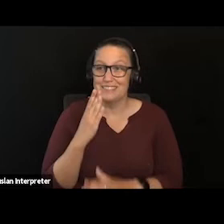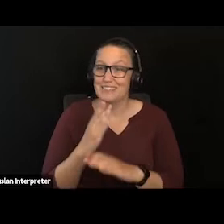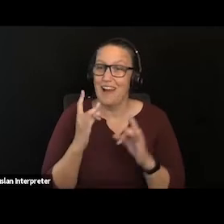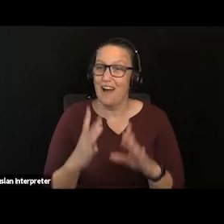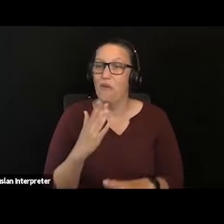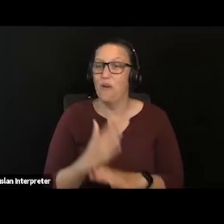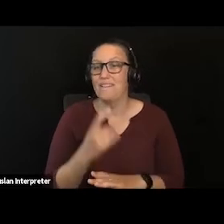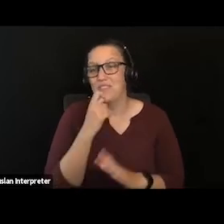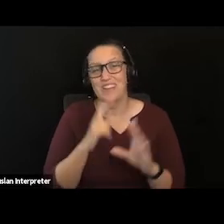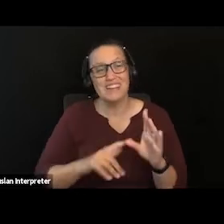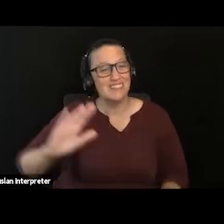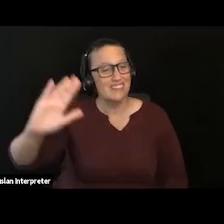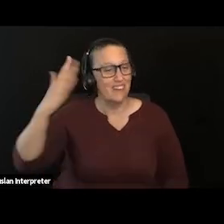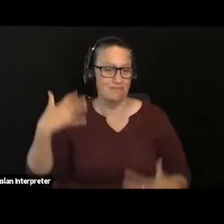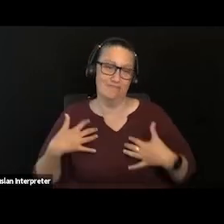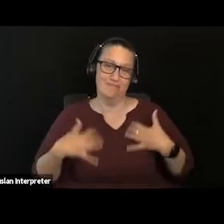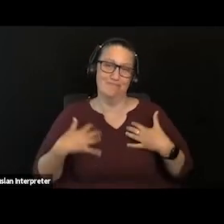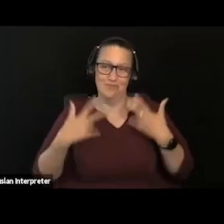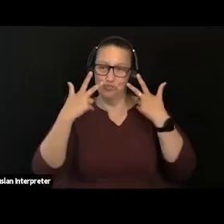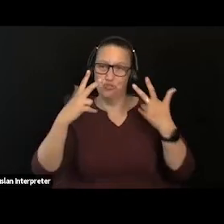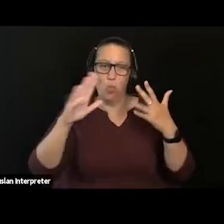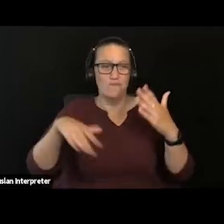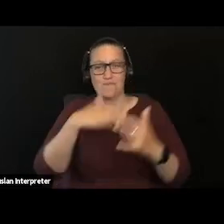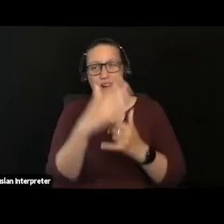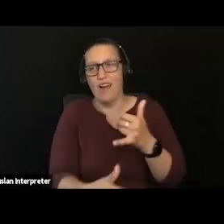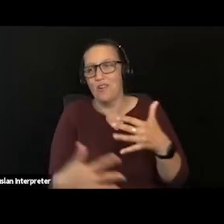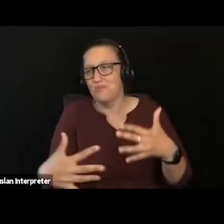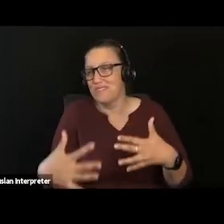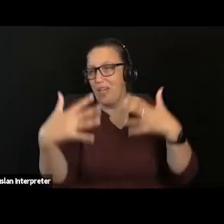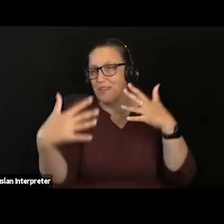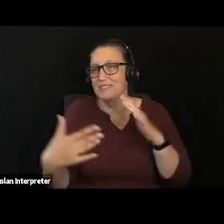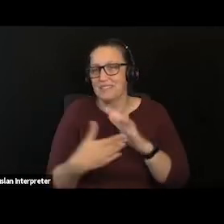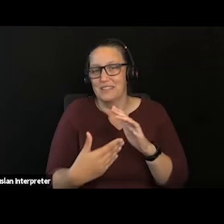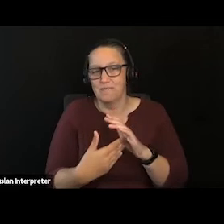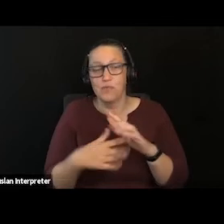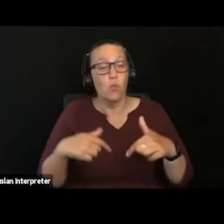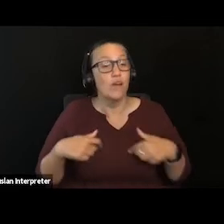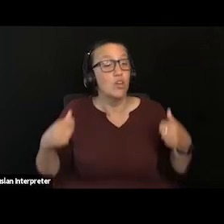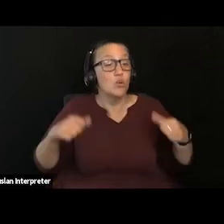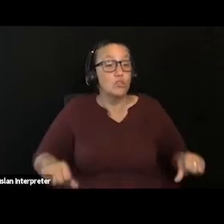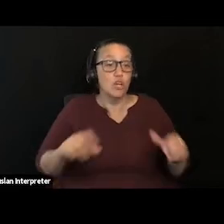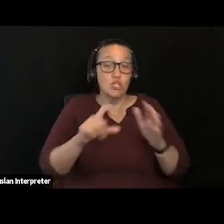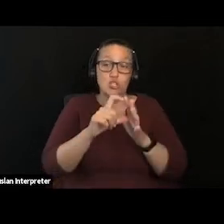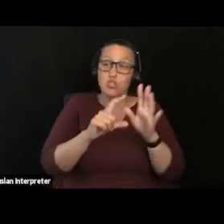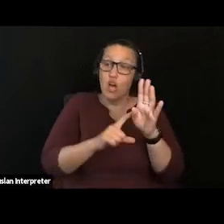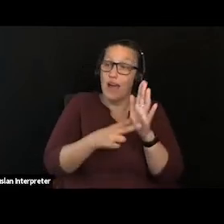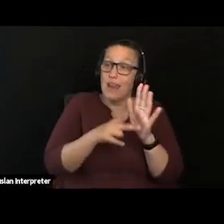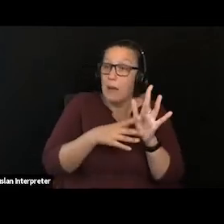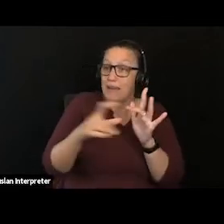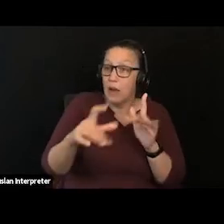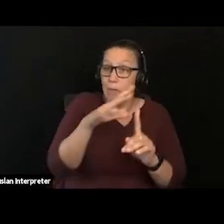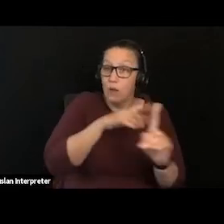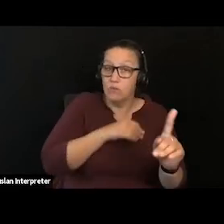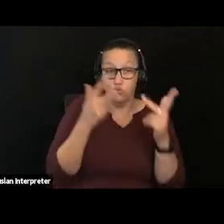So very excited to be presenting the final results today. We used dynamic modeling to estimate the impact of the New South Wales